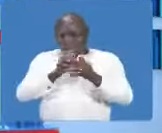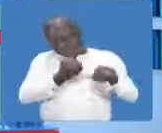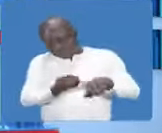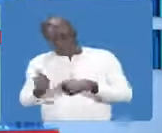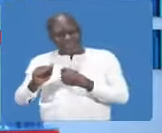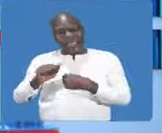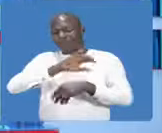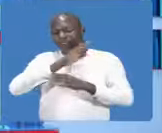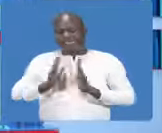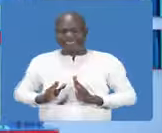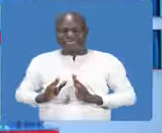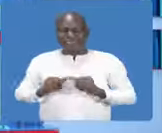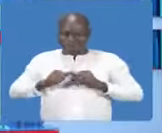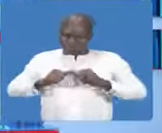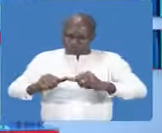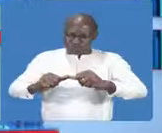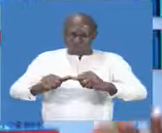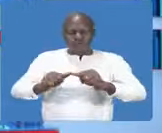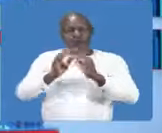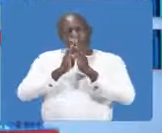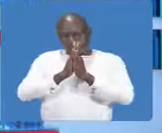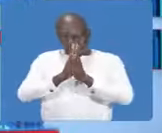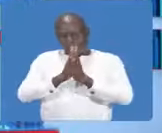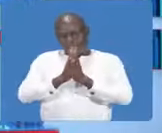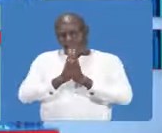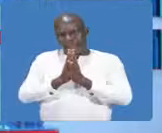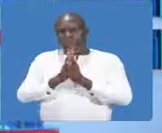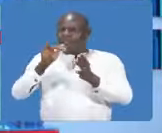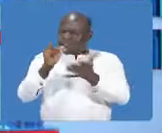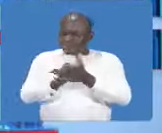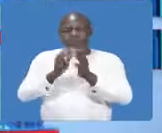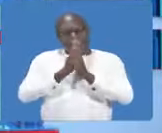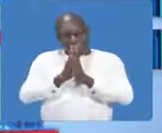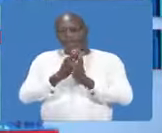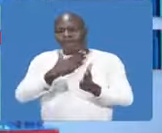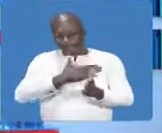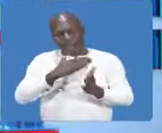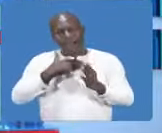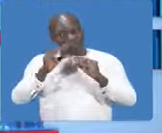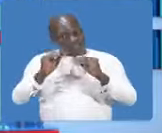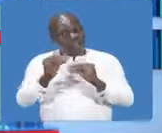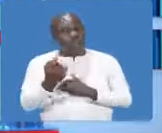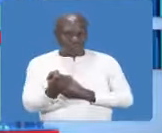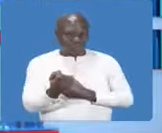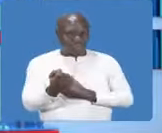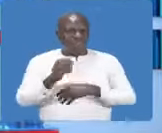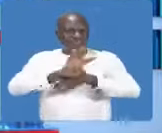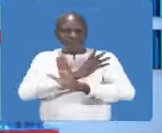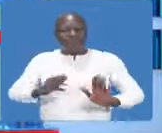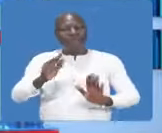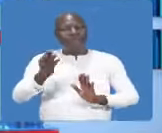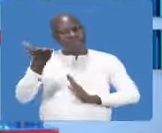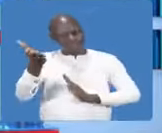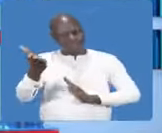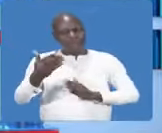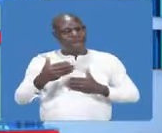am ye Christofo no. Omo ko so ara tena empire bom. Empire bom ma biabie su kakra e de a chere wo no. Ko sa Church of Christ biara